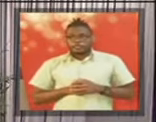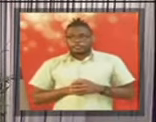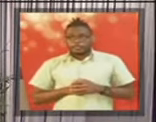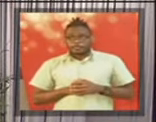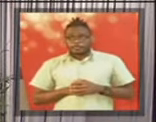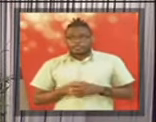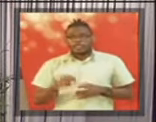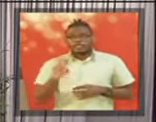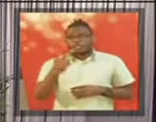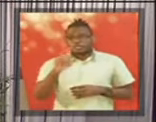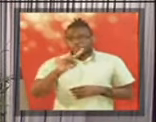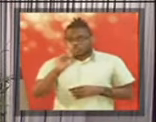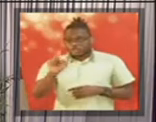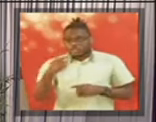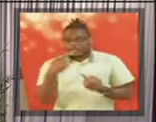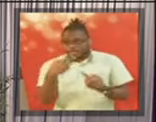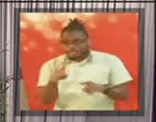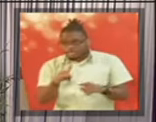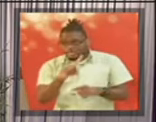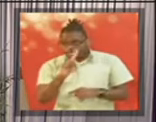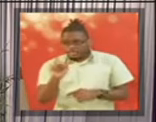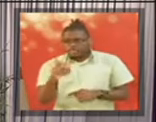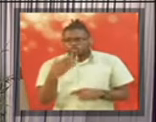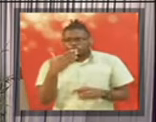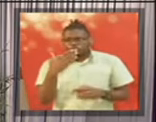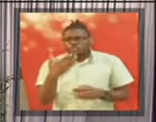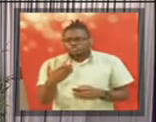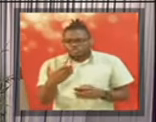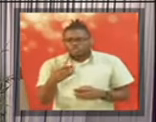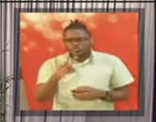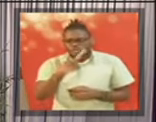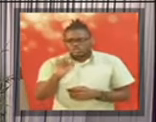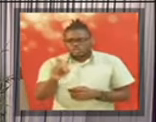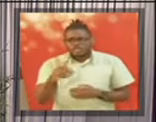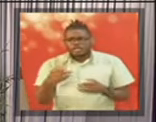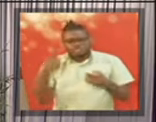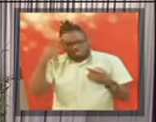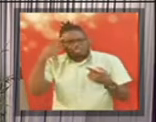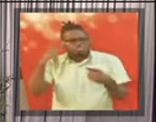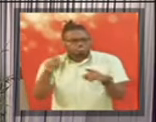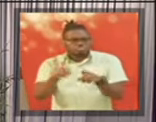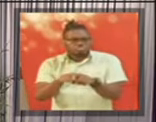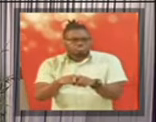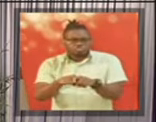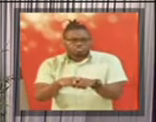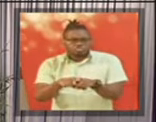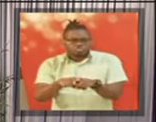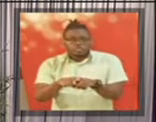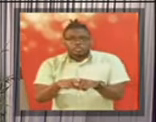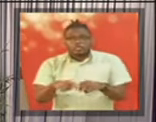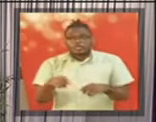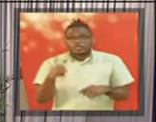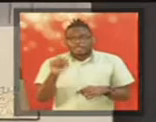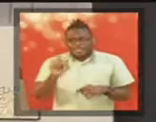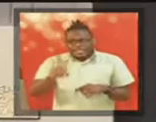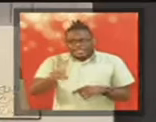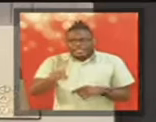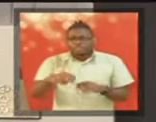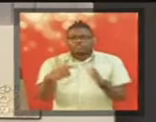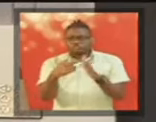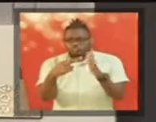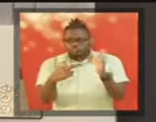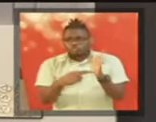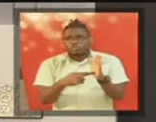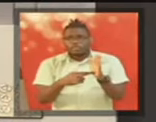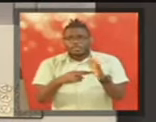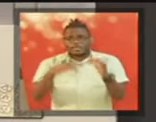Sure. Thank you for your question. I do agree with you, sir, that is indeed a policy decision. And so that is